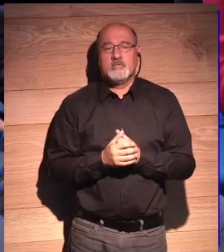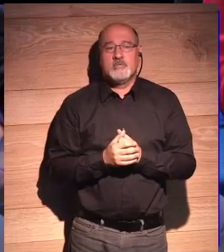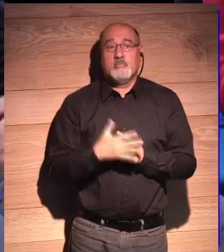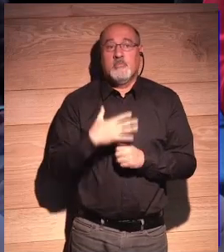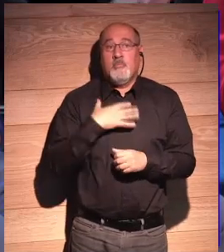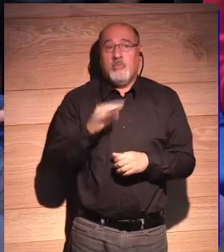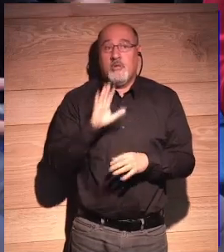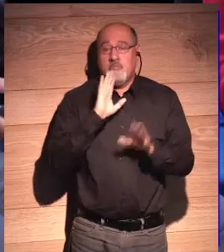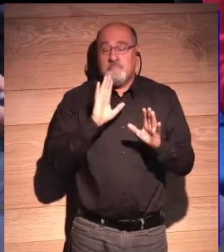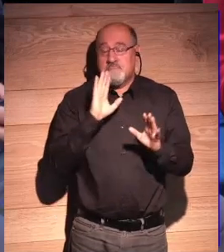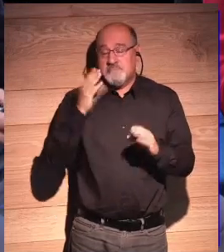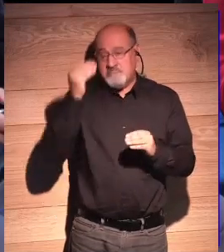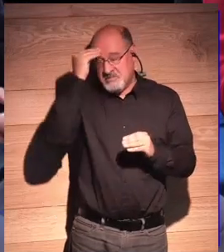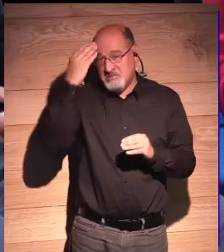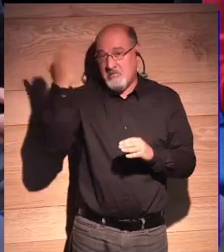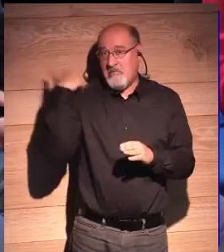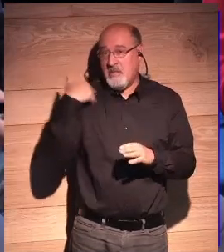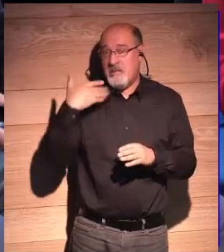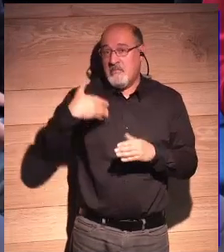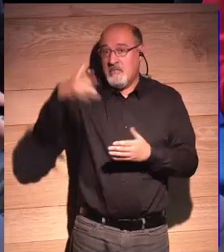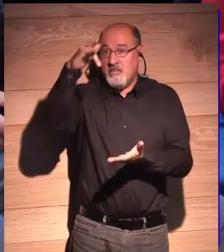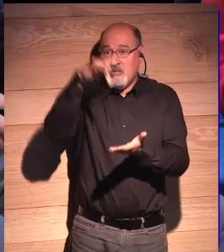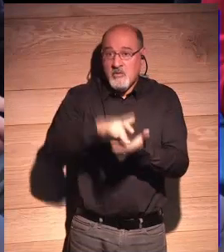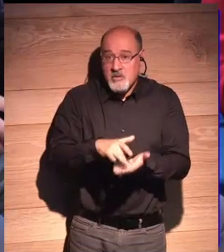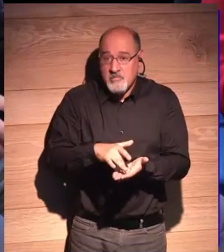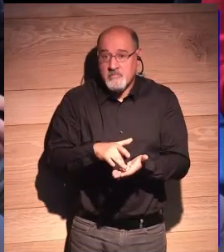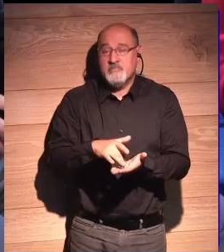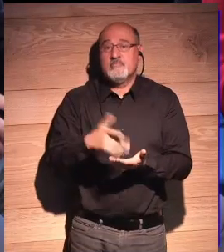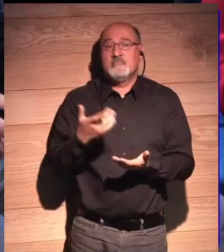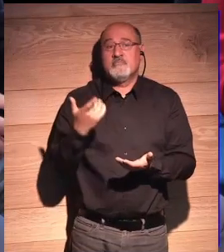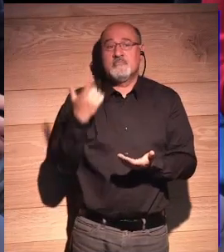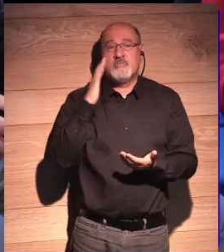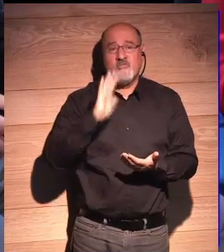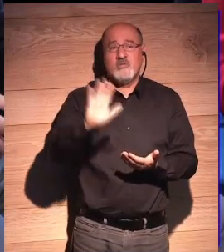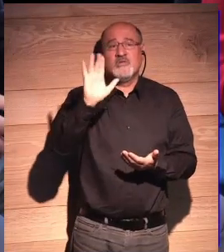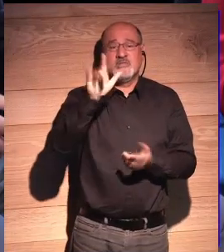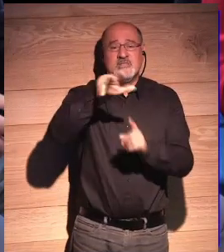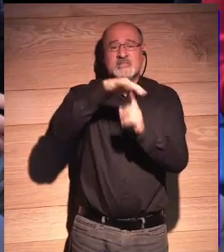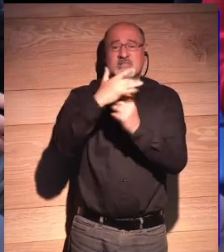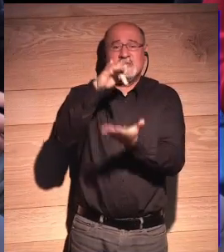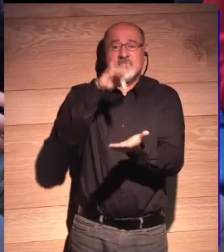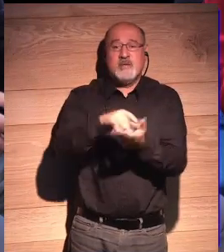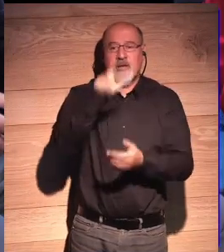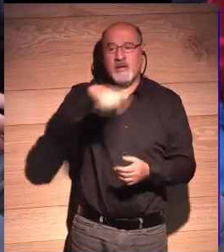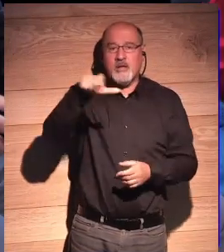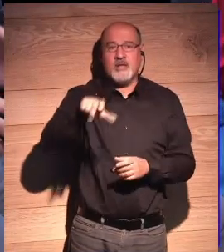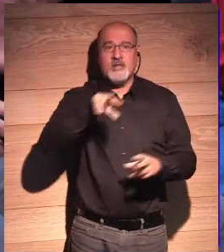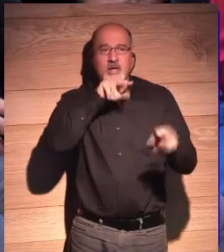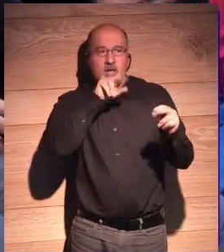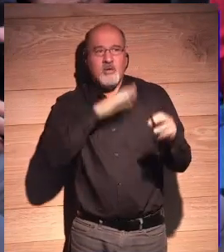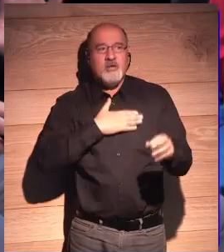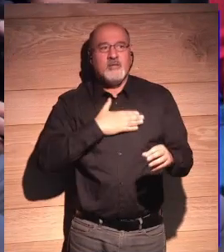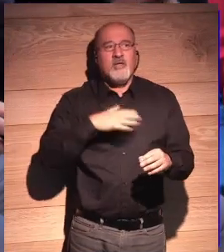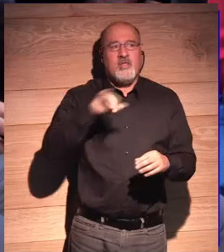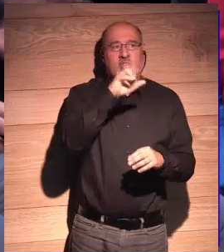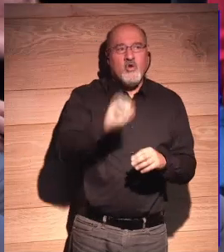train, like just out in public, and that normal people would be like talking about Thor and Iron Man. Like that was like the province